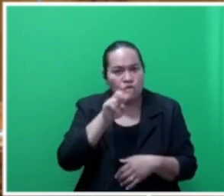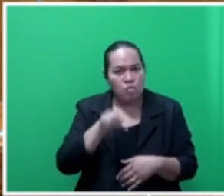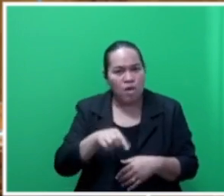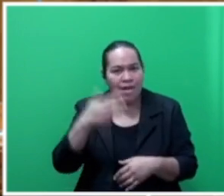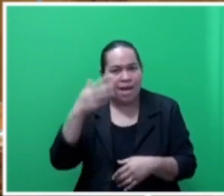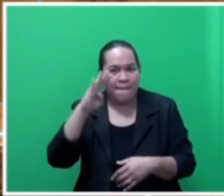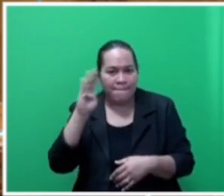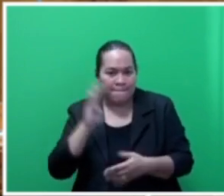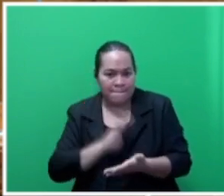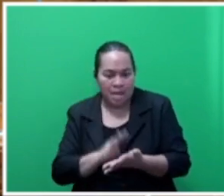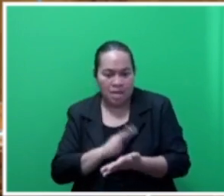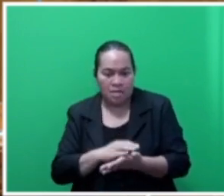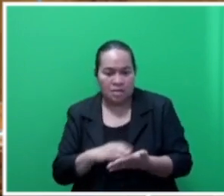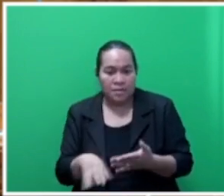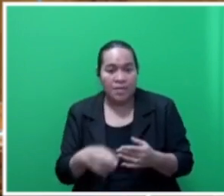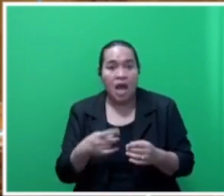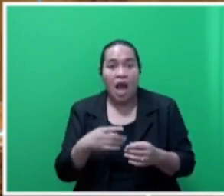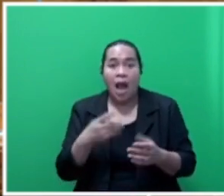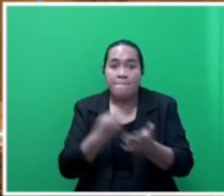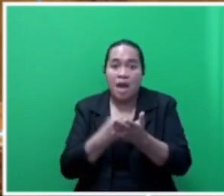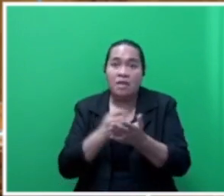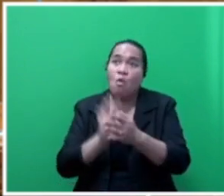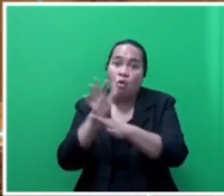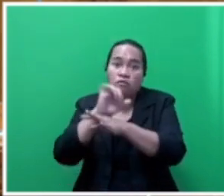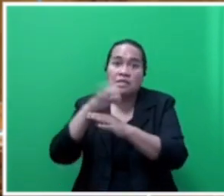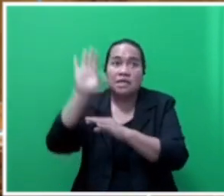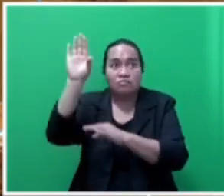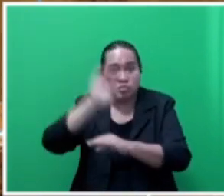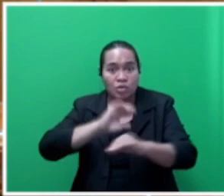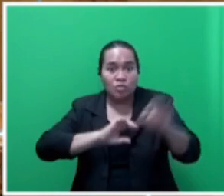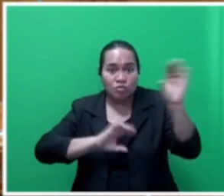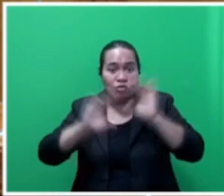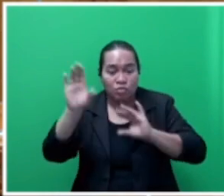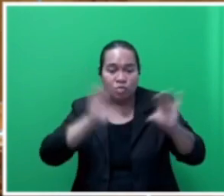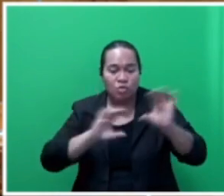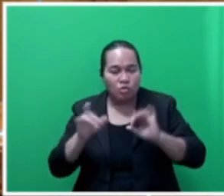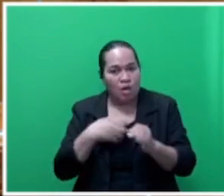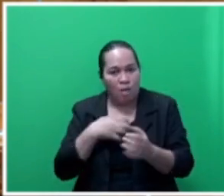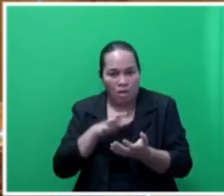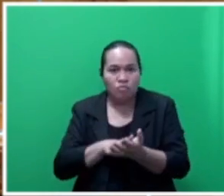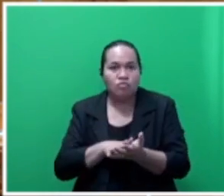increase and is now a major source of foreign exchange.